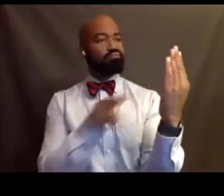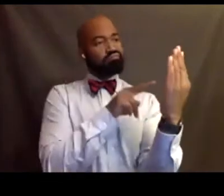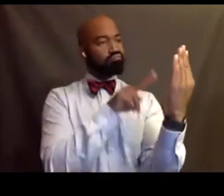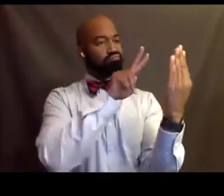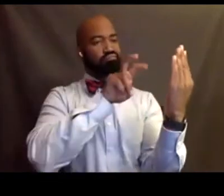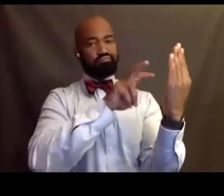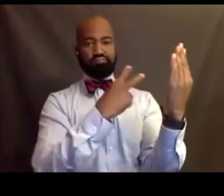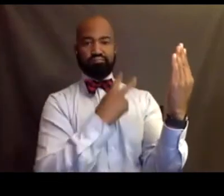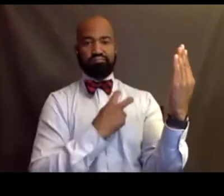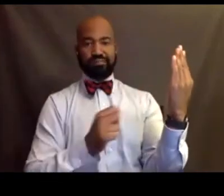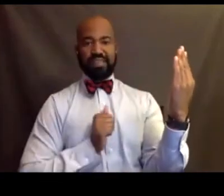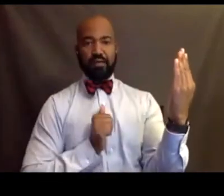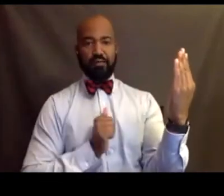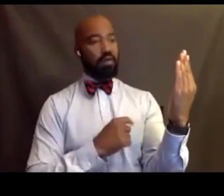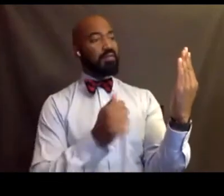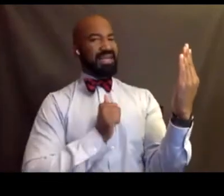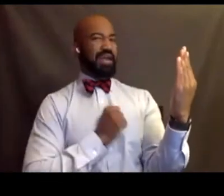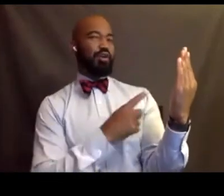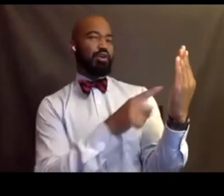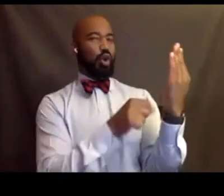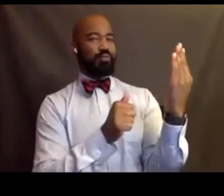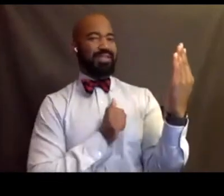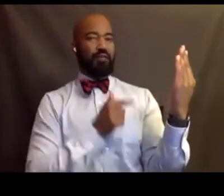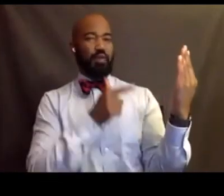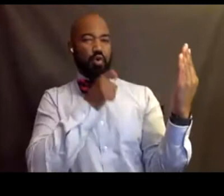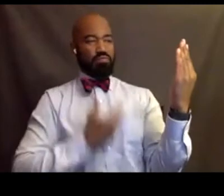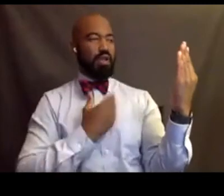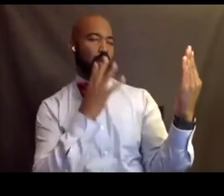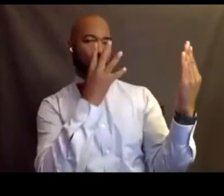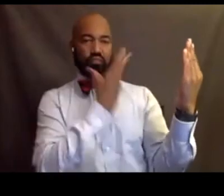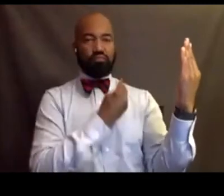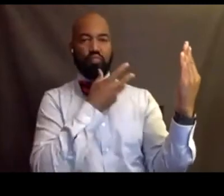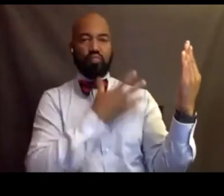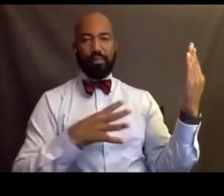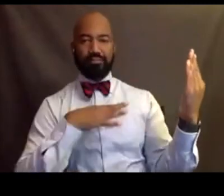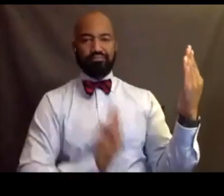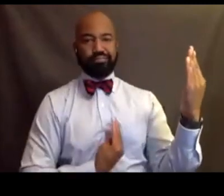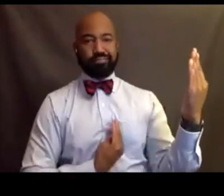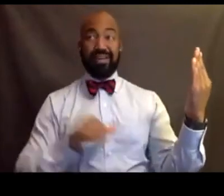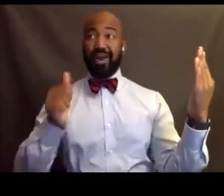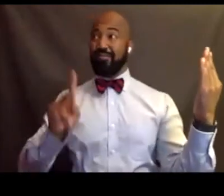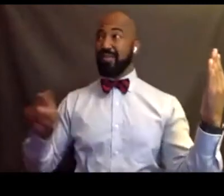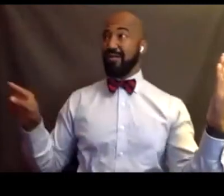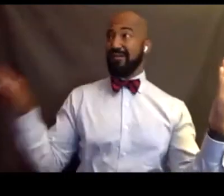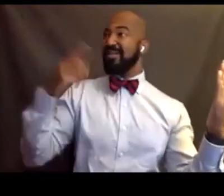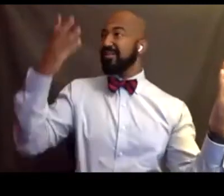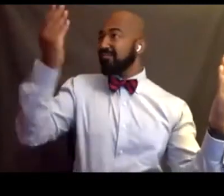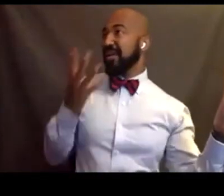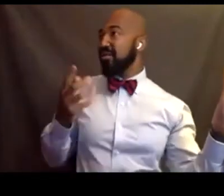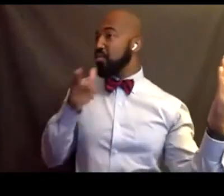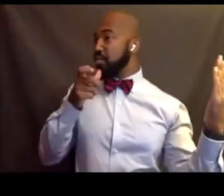is how I redefine my womanhood. This is me being the woman that I am, rather than society telling you what it's supposed to,